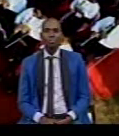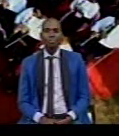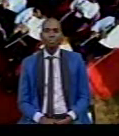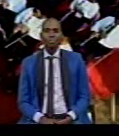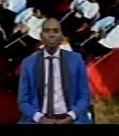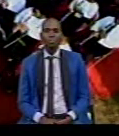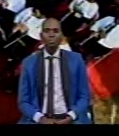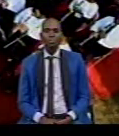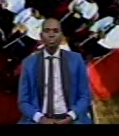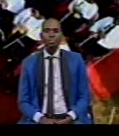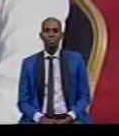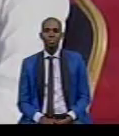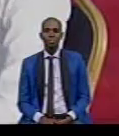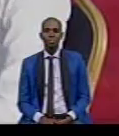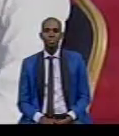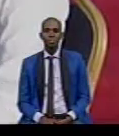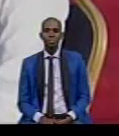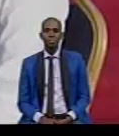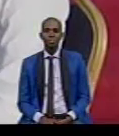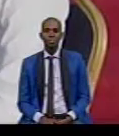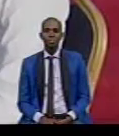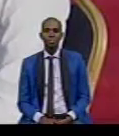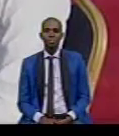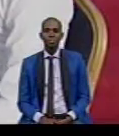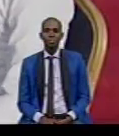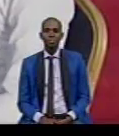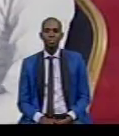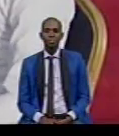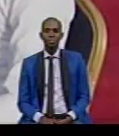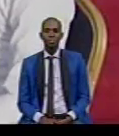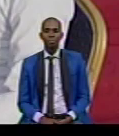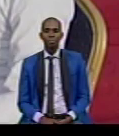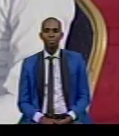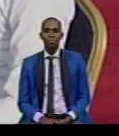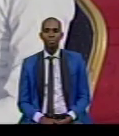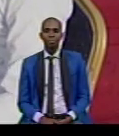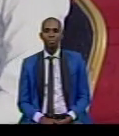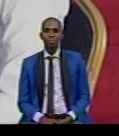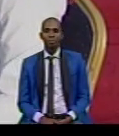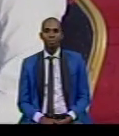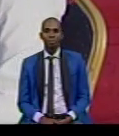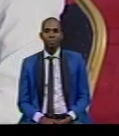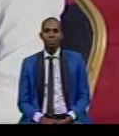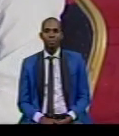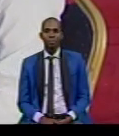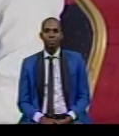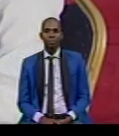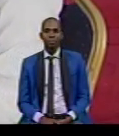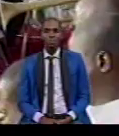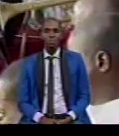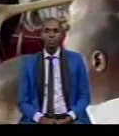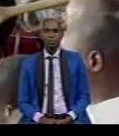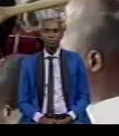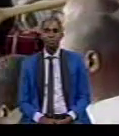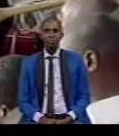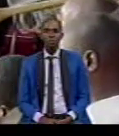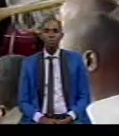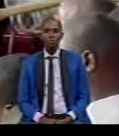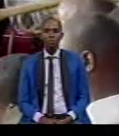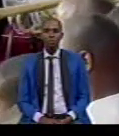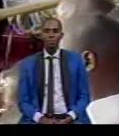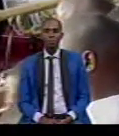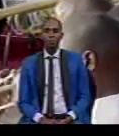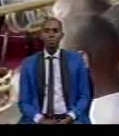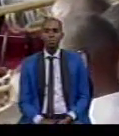brings, the complete cure that he brings, he cures the head, he cures the mind,